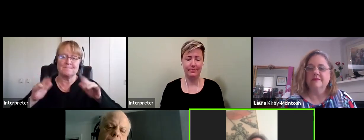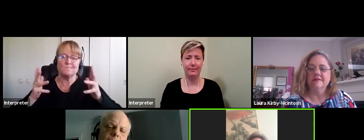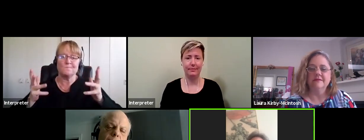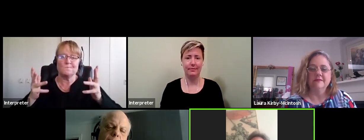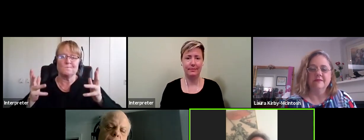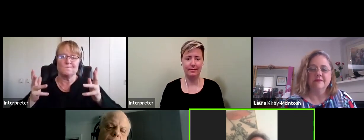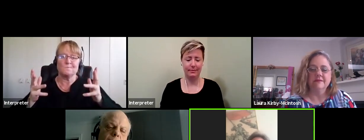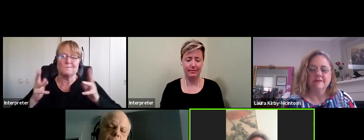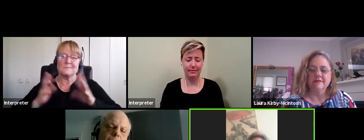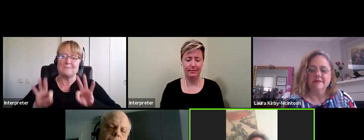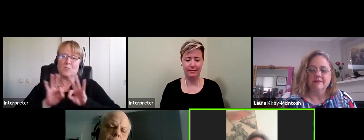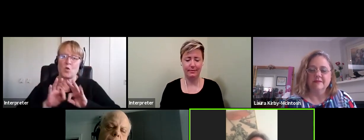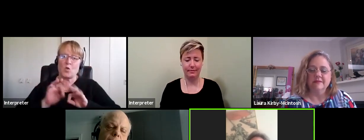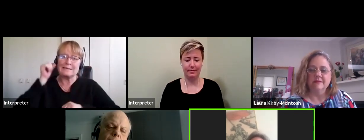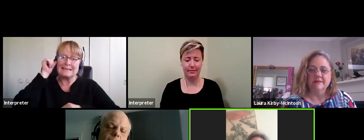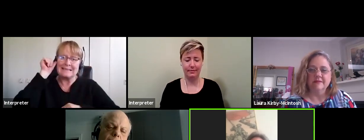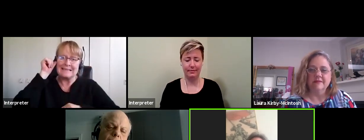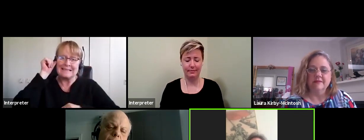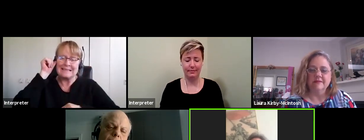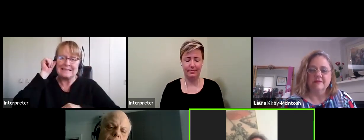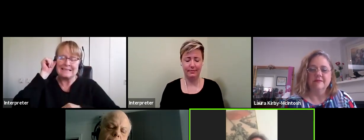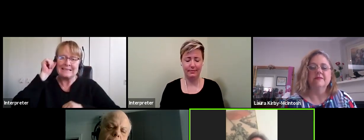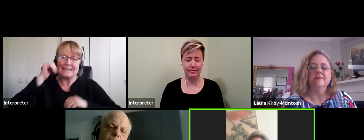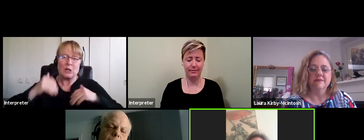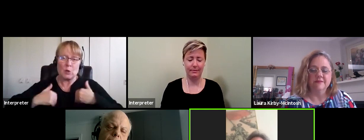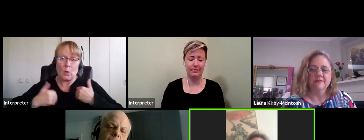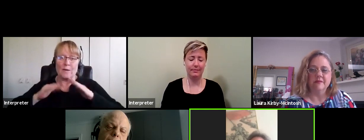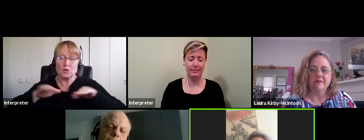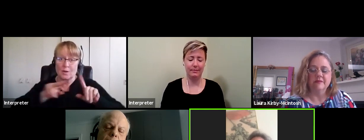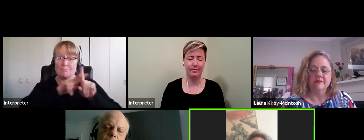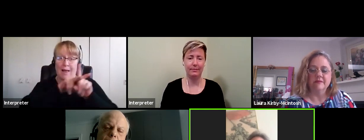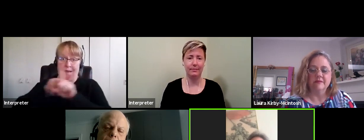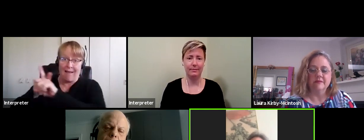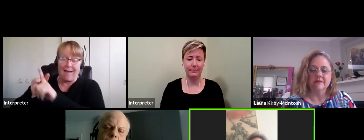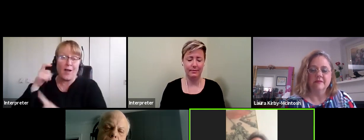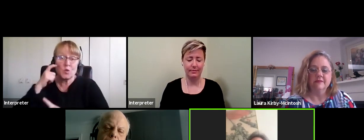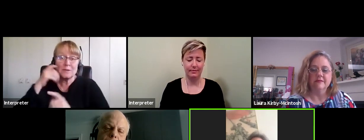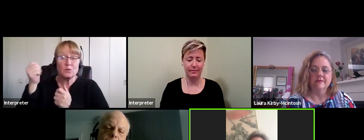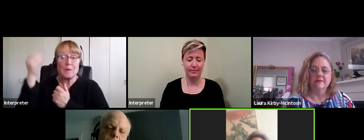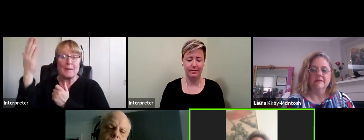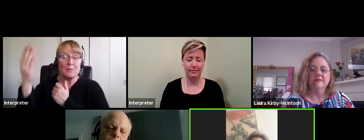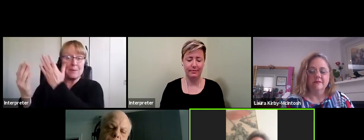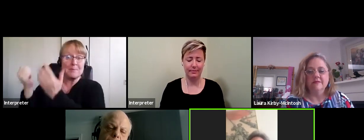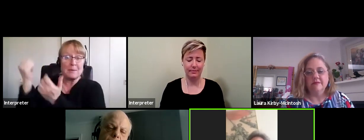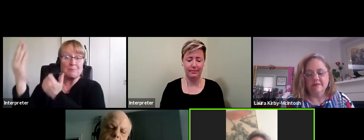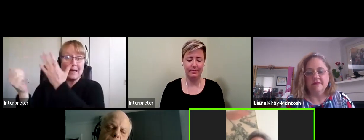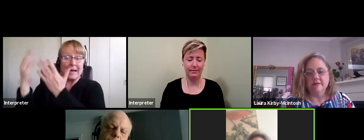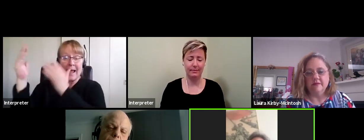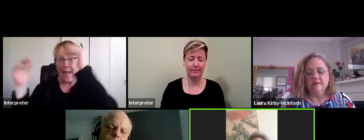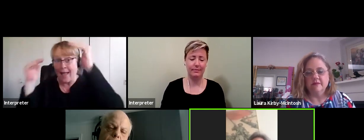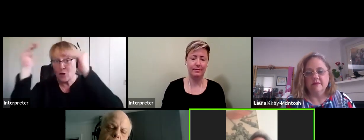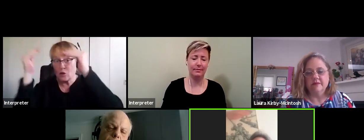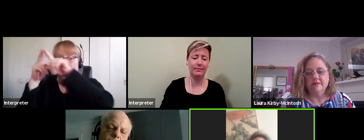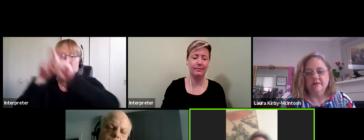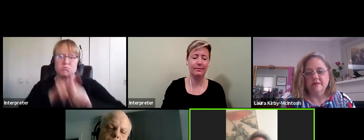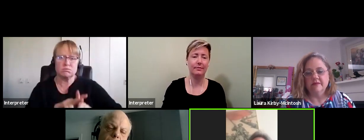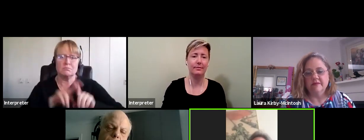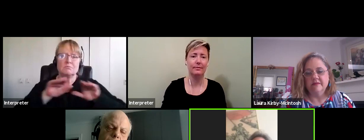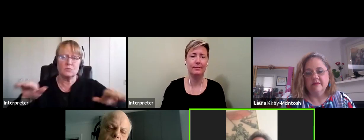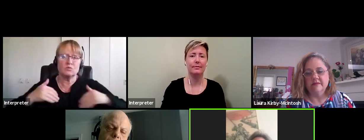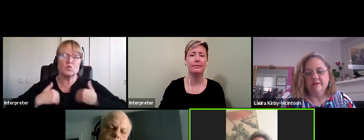important to remember it all applies to children and young people. So all of those recommendations are important for children and young people too. What I would